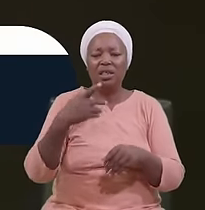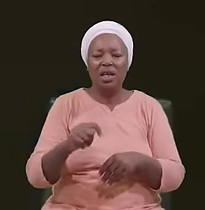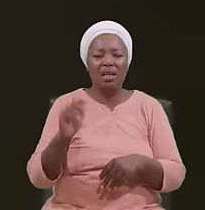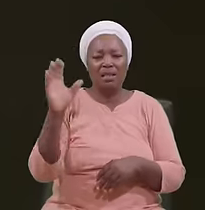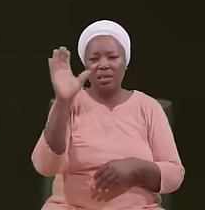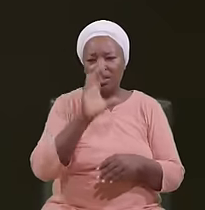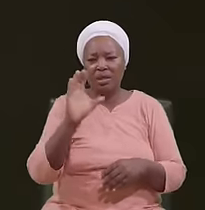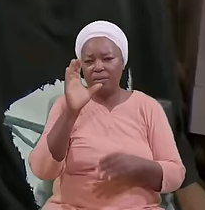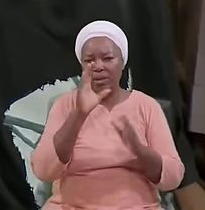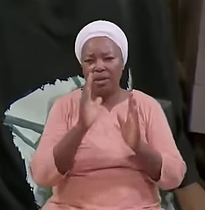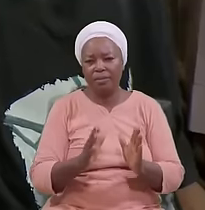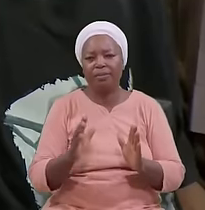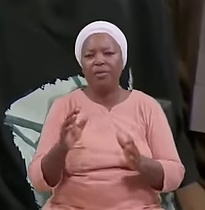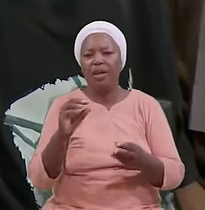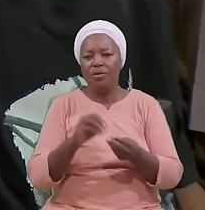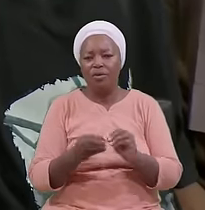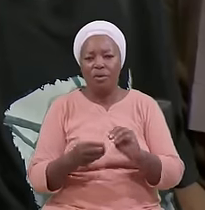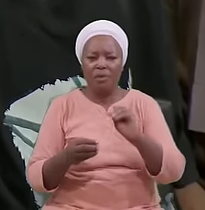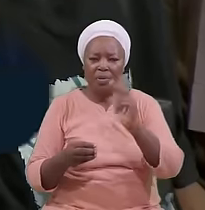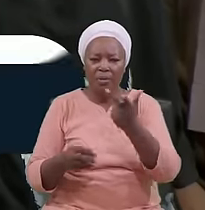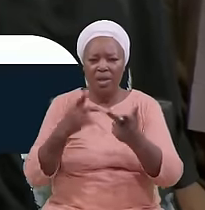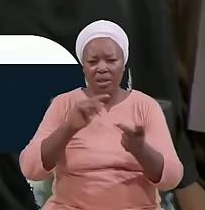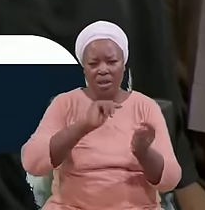three, the turning that